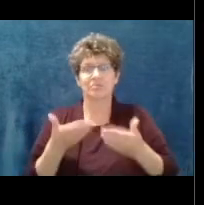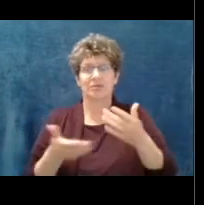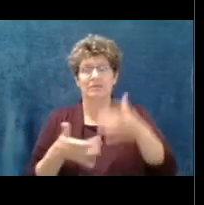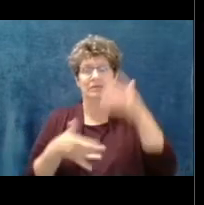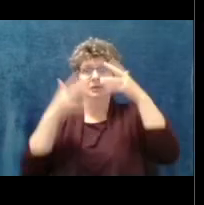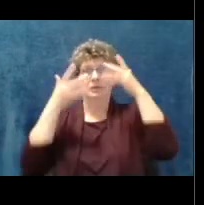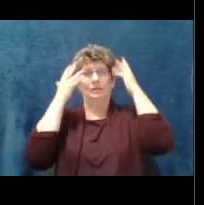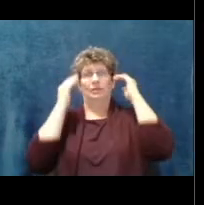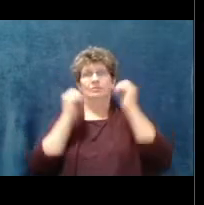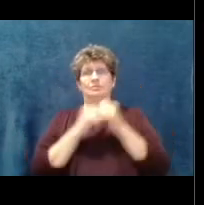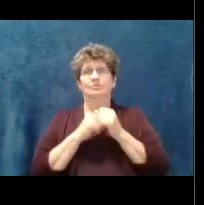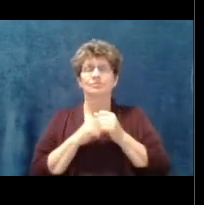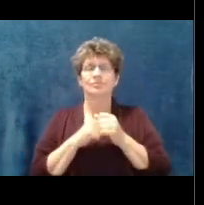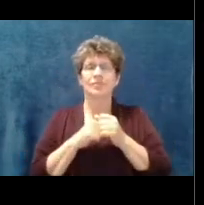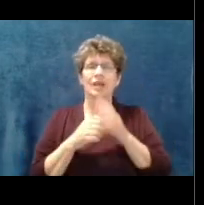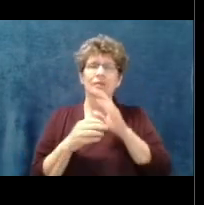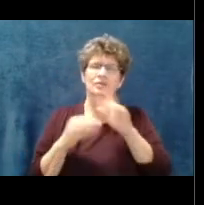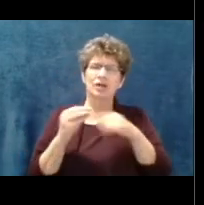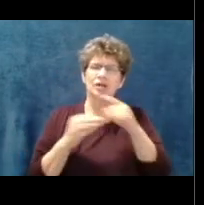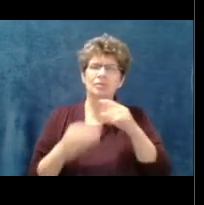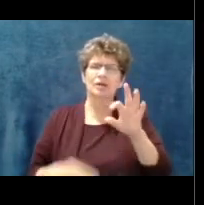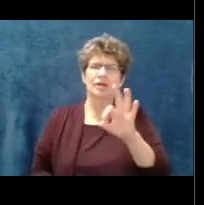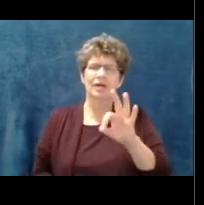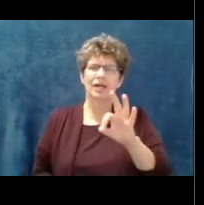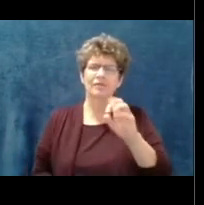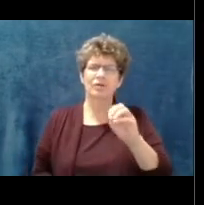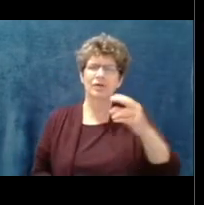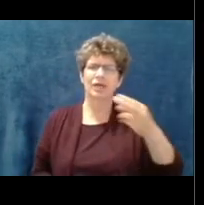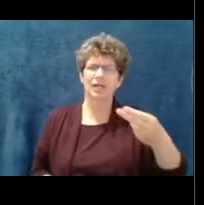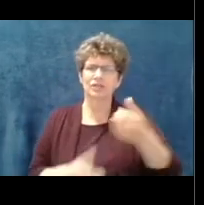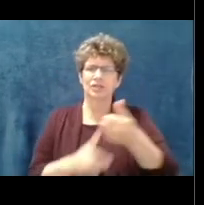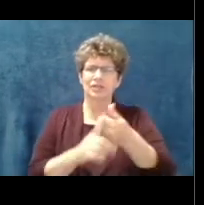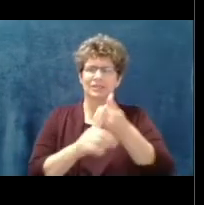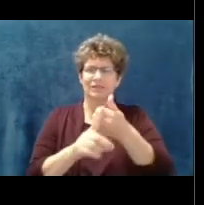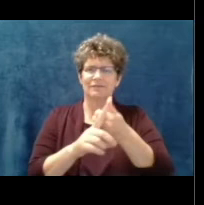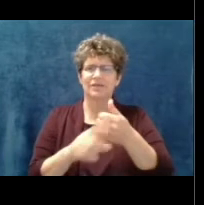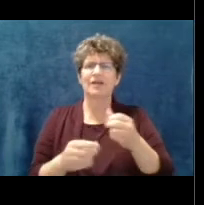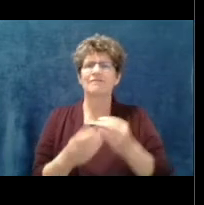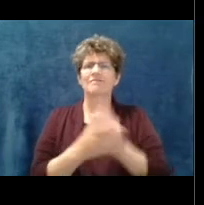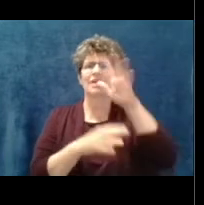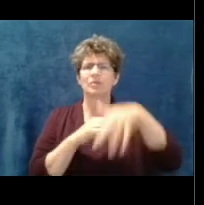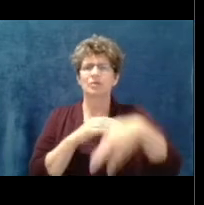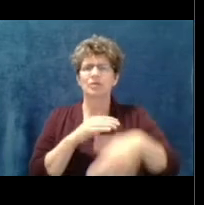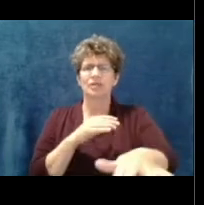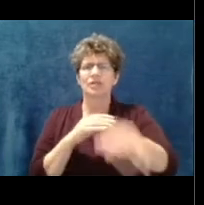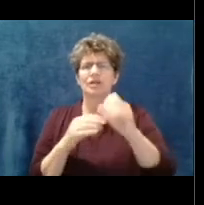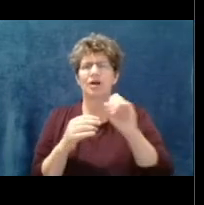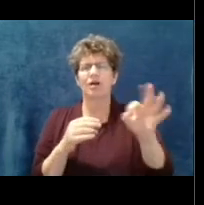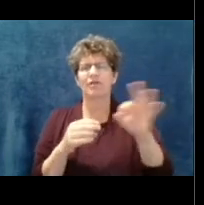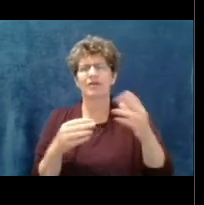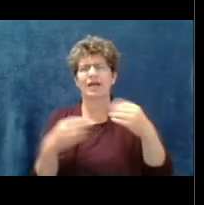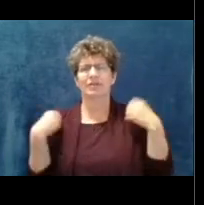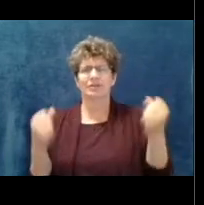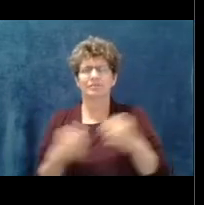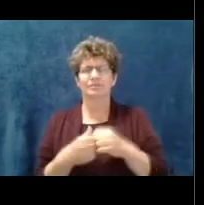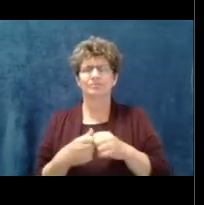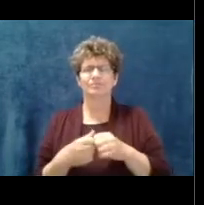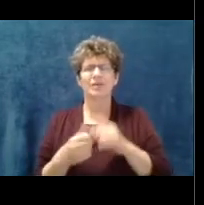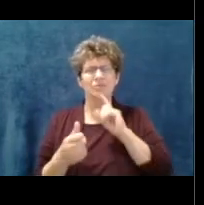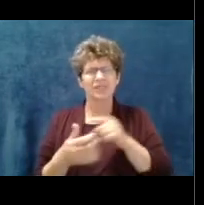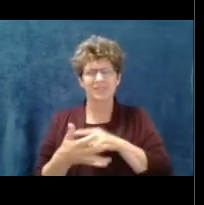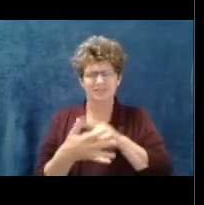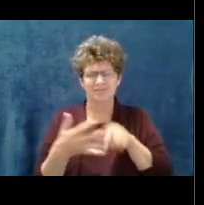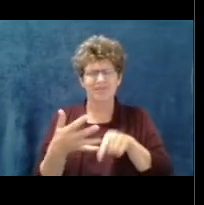there's really only 5 little things that I kind of want you to remember from this talk. I'm hoping that by the end of this, you will consider making a